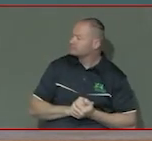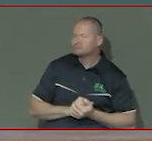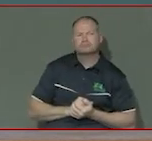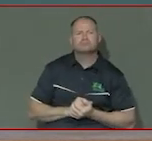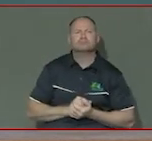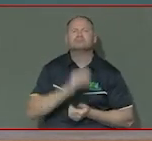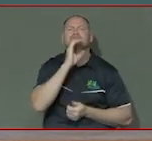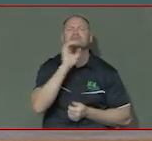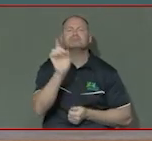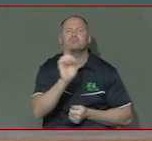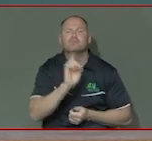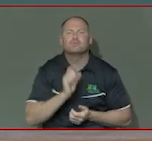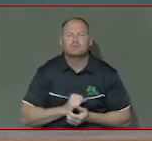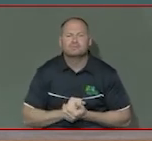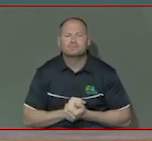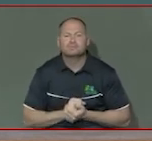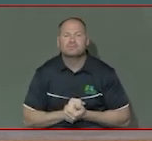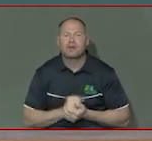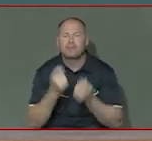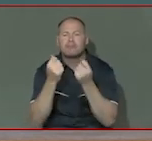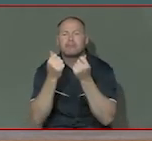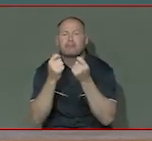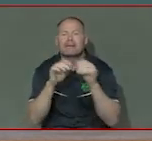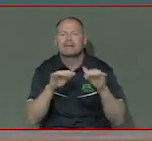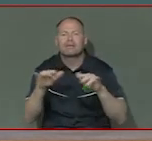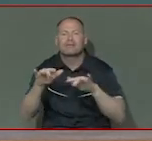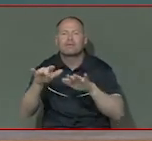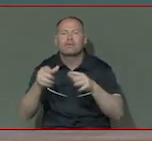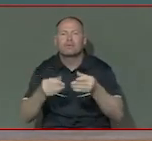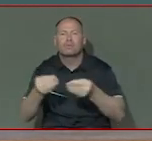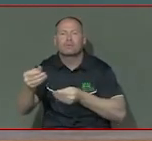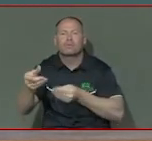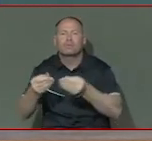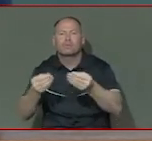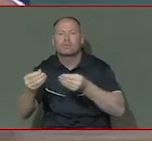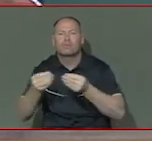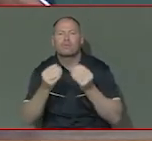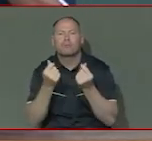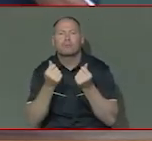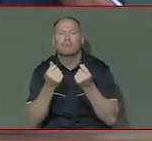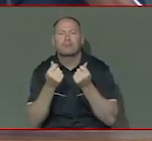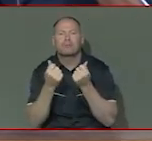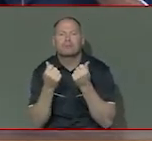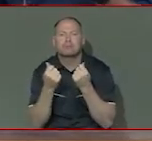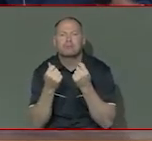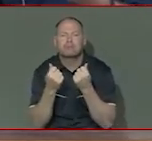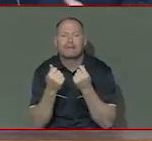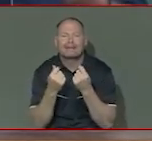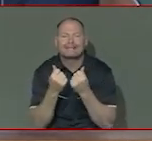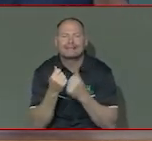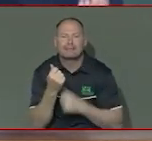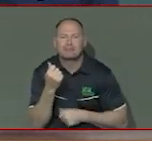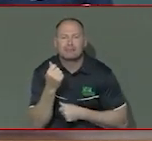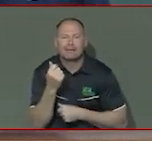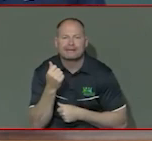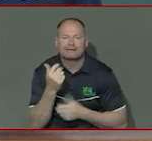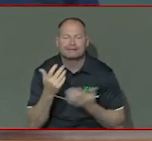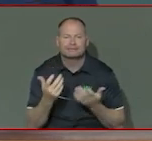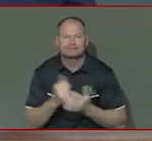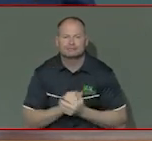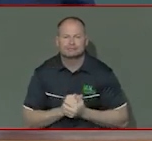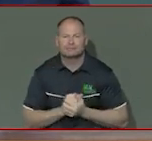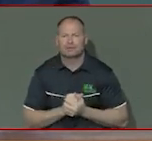Liquidity means it has to do with cash flow. All right. And what is the difference between